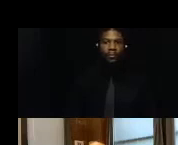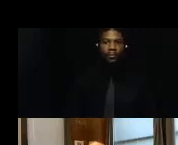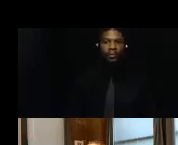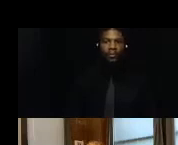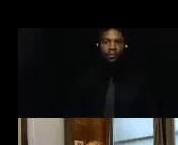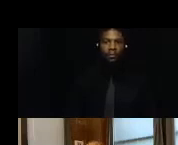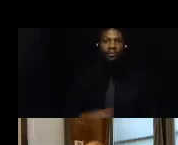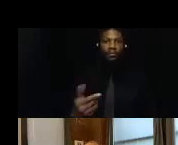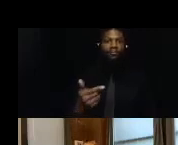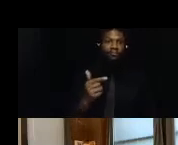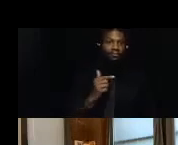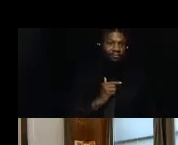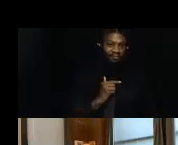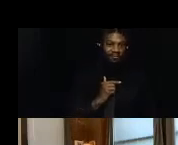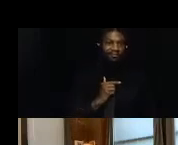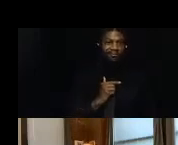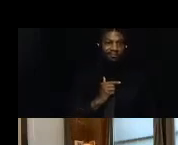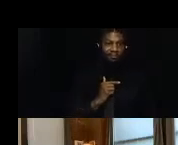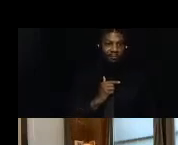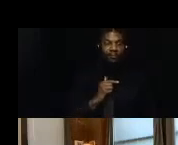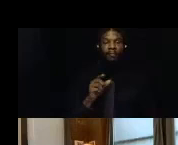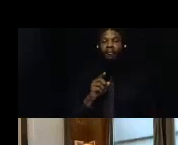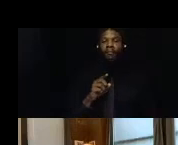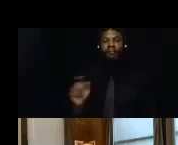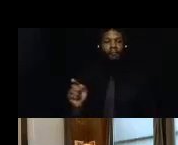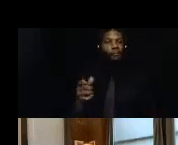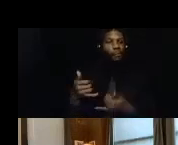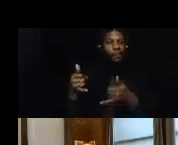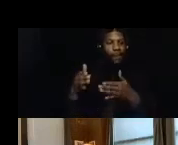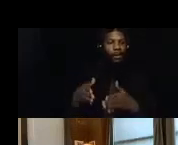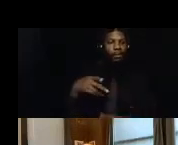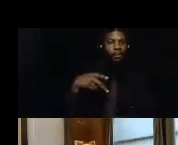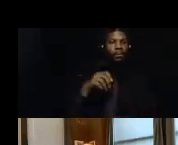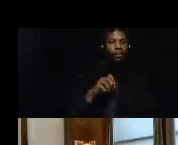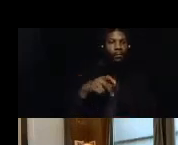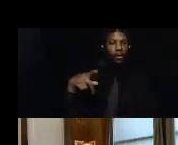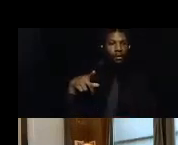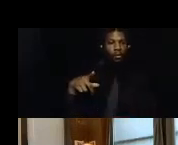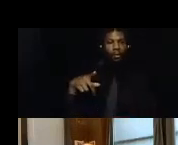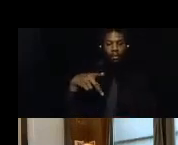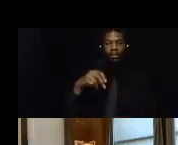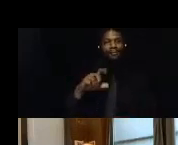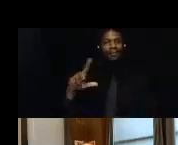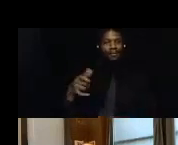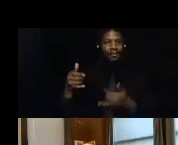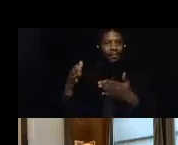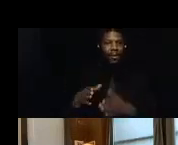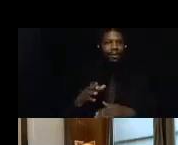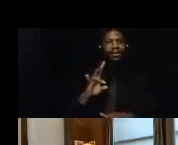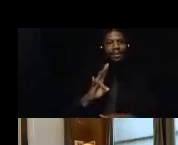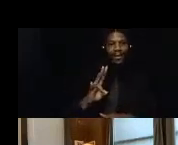The pool players, 7 at the golden shovel. We real cool, we